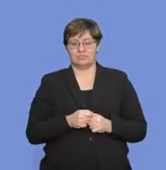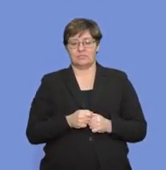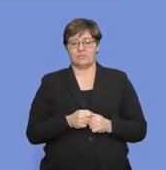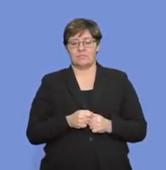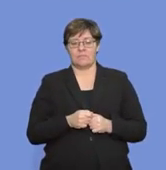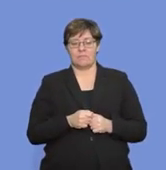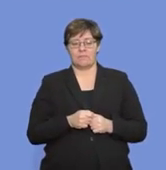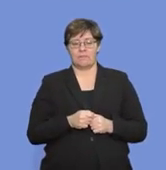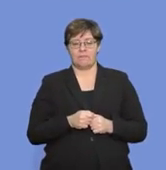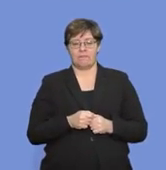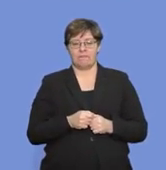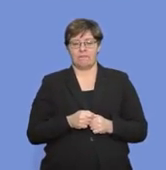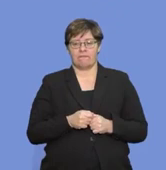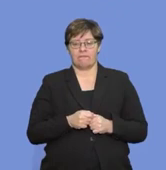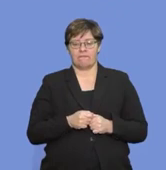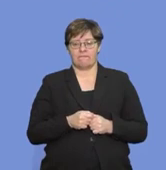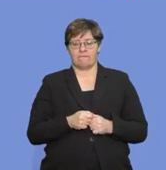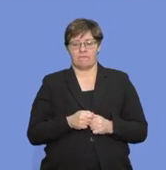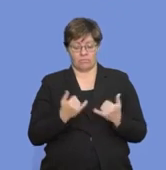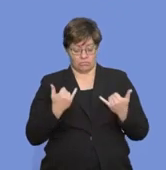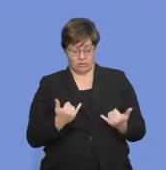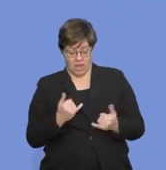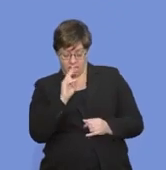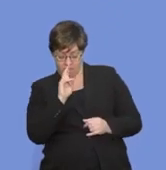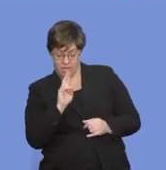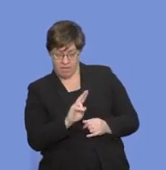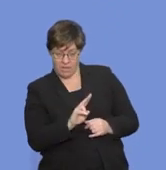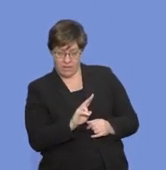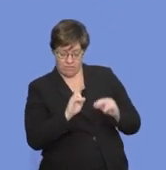of finch, and today when we have